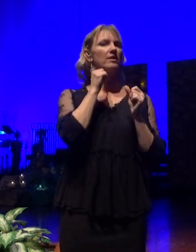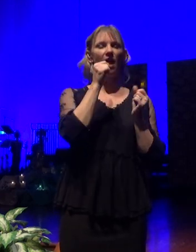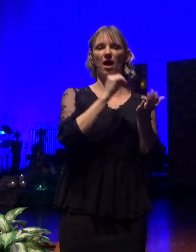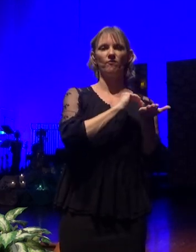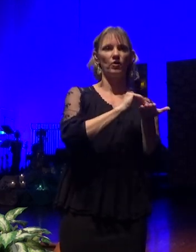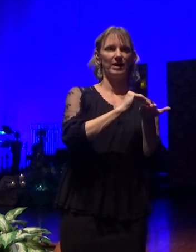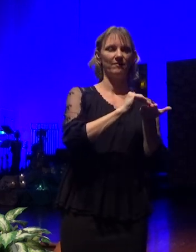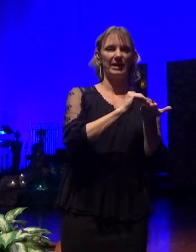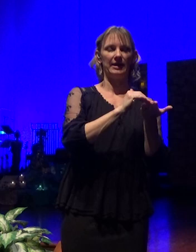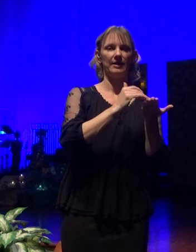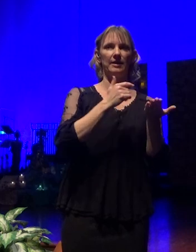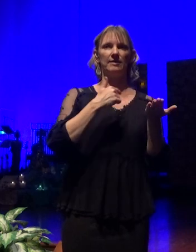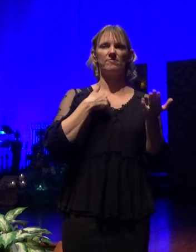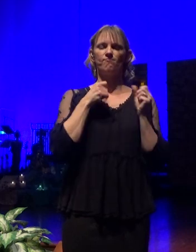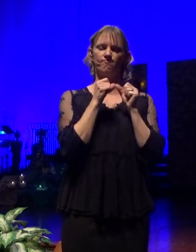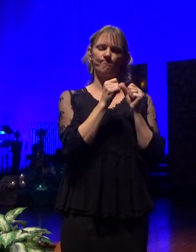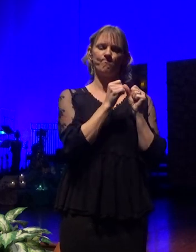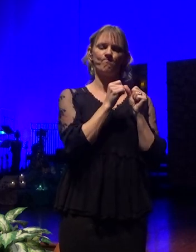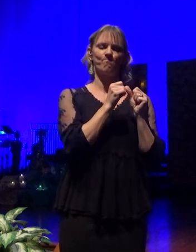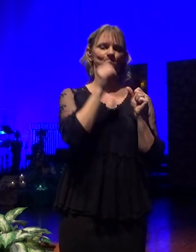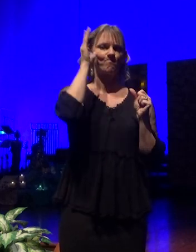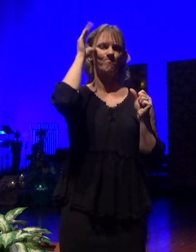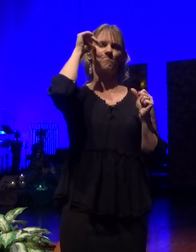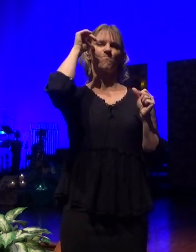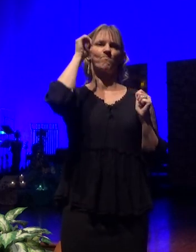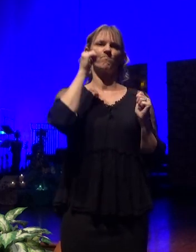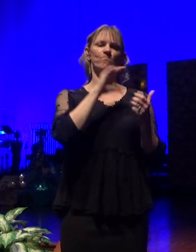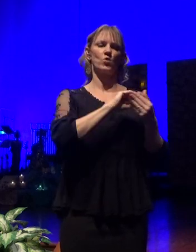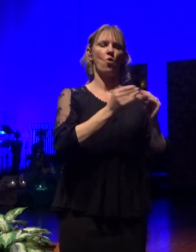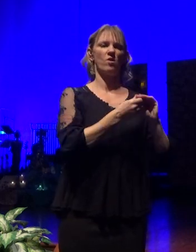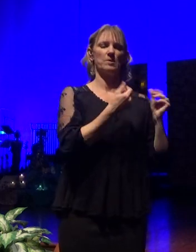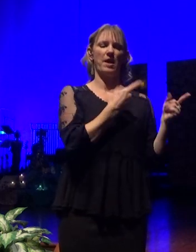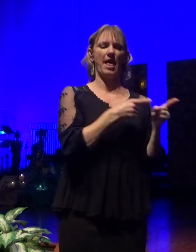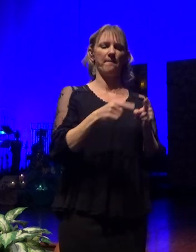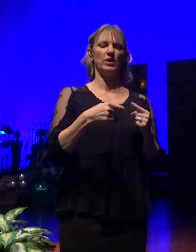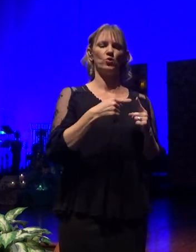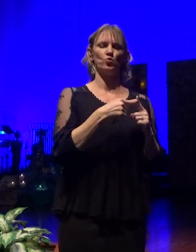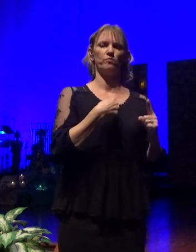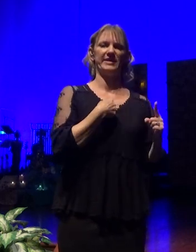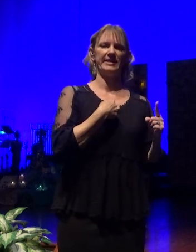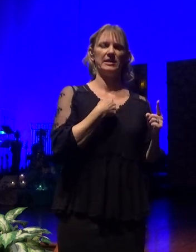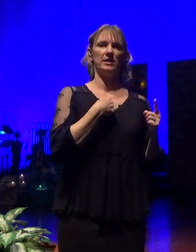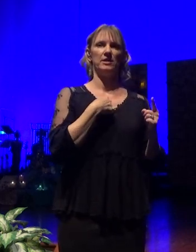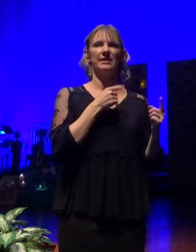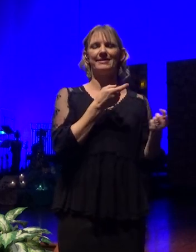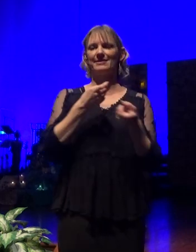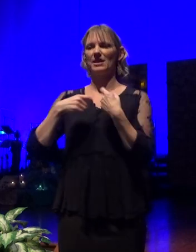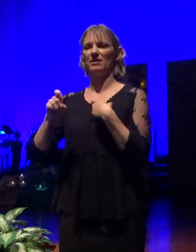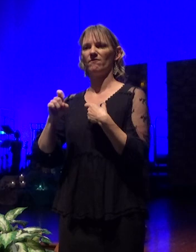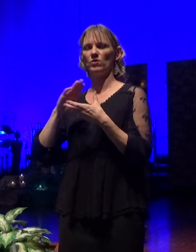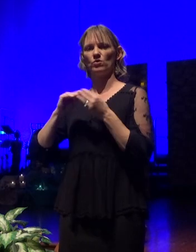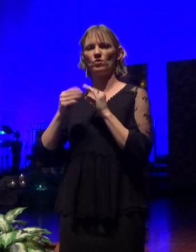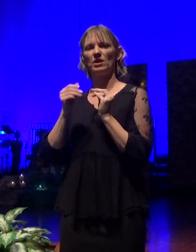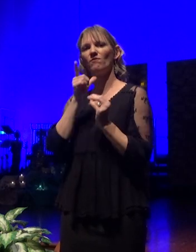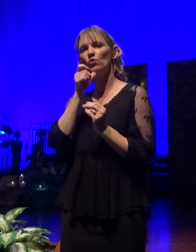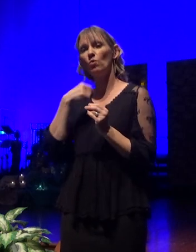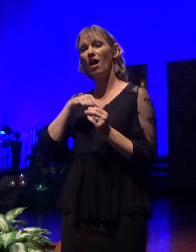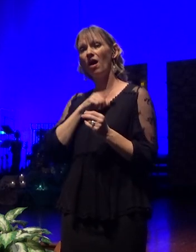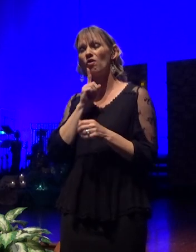remain steadfast to the stories of what's been done to me versus the story of who I really am.